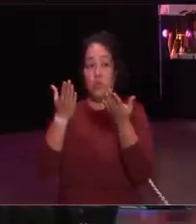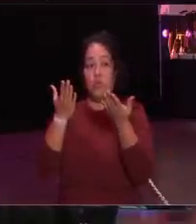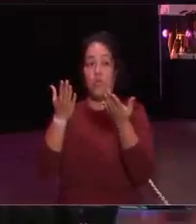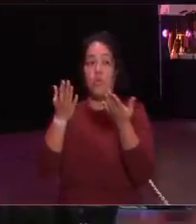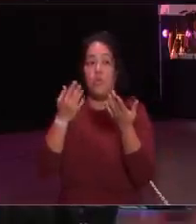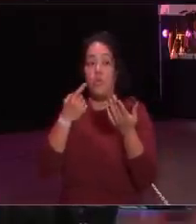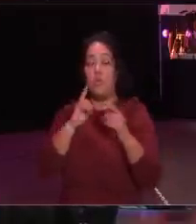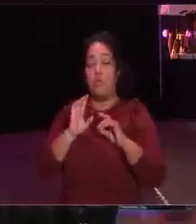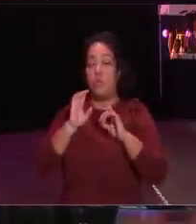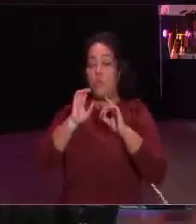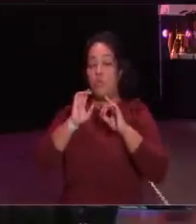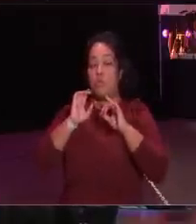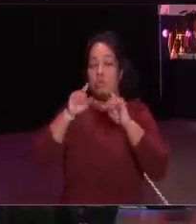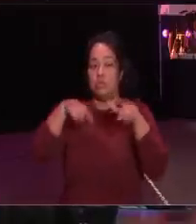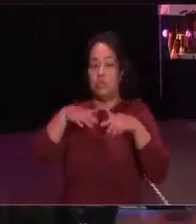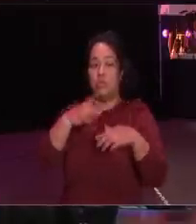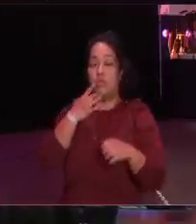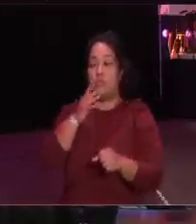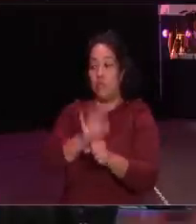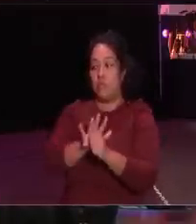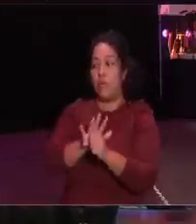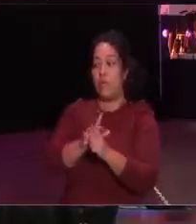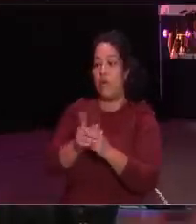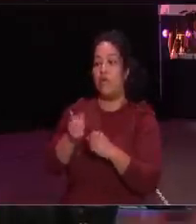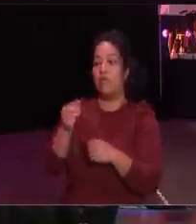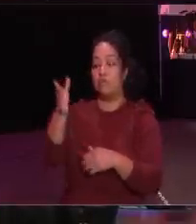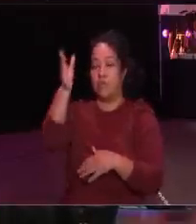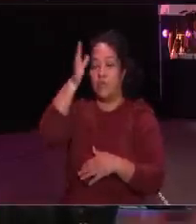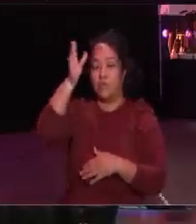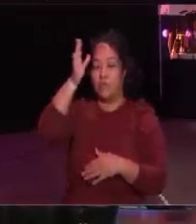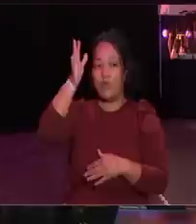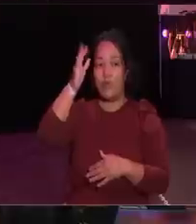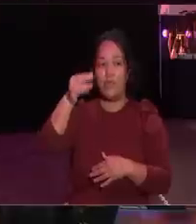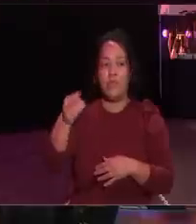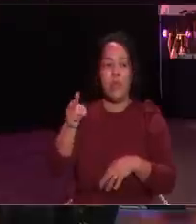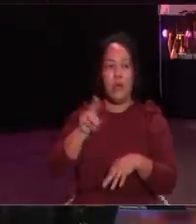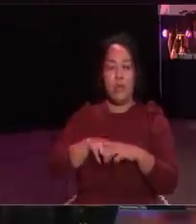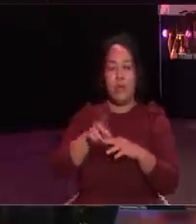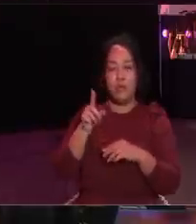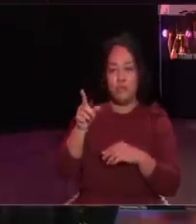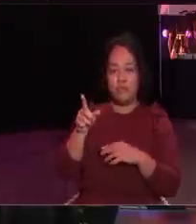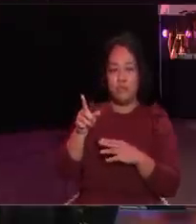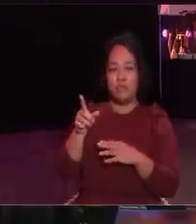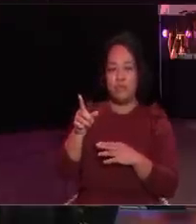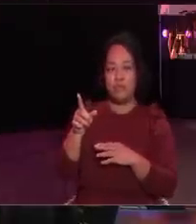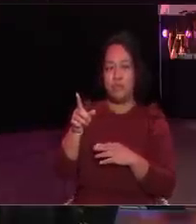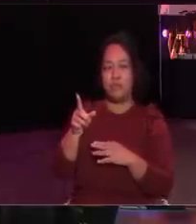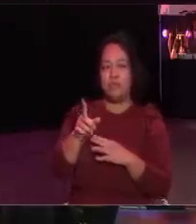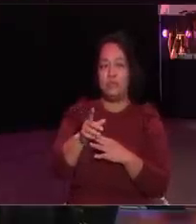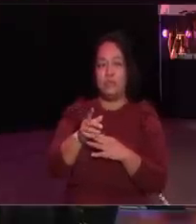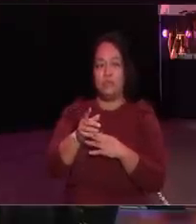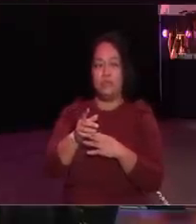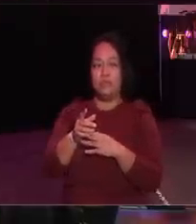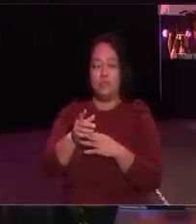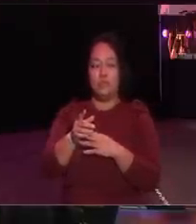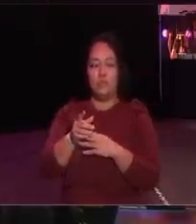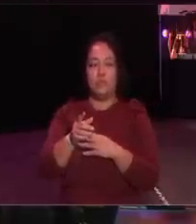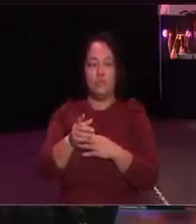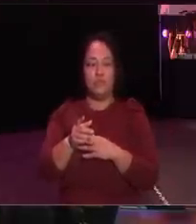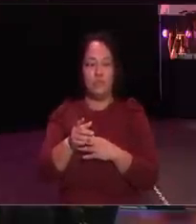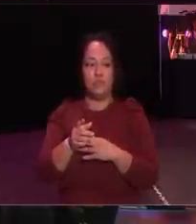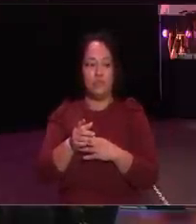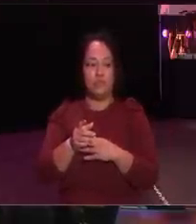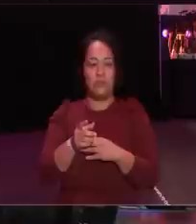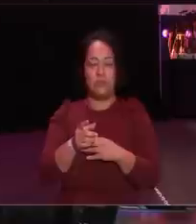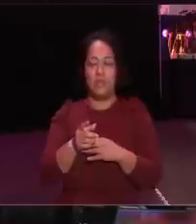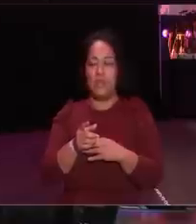de mi padre. I will send the promise of my father. Sobre todos vosotros. Upon you. Pero quédense vosotros en la ciudad